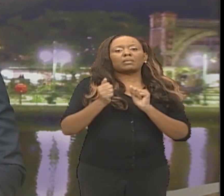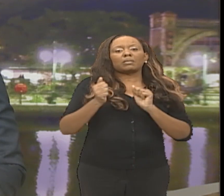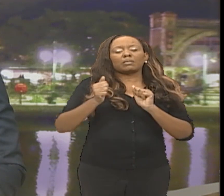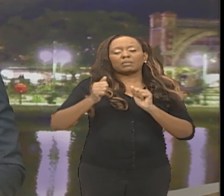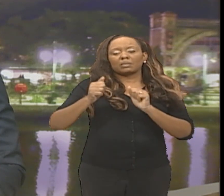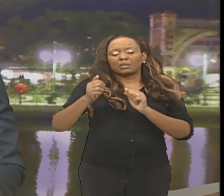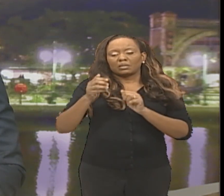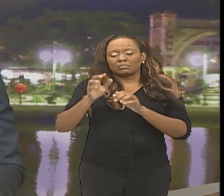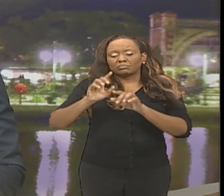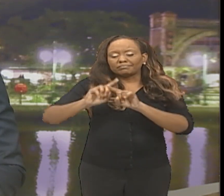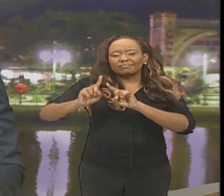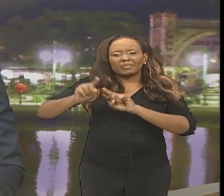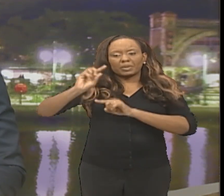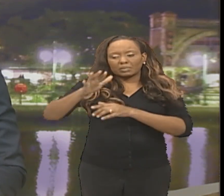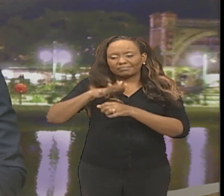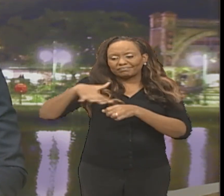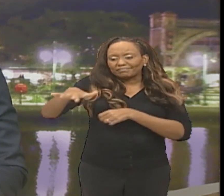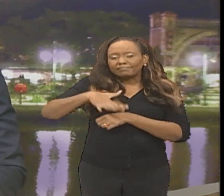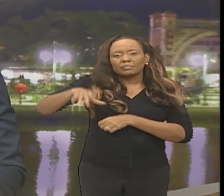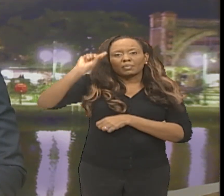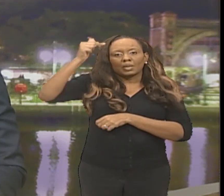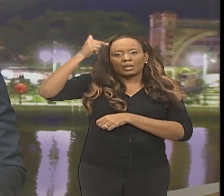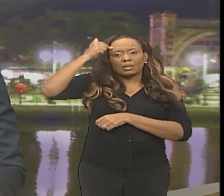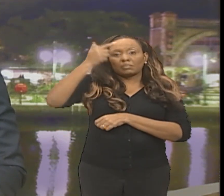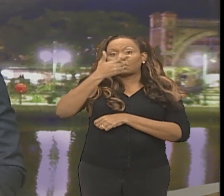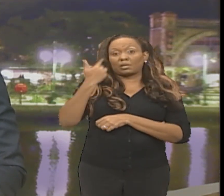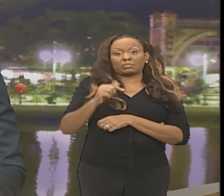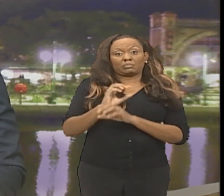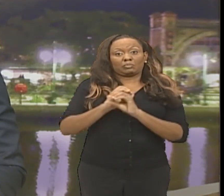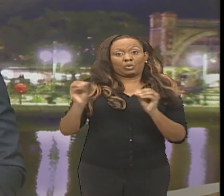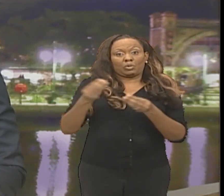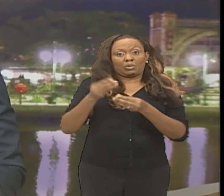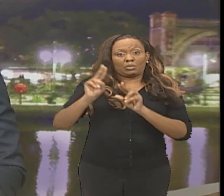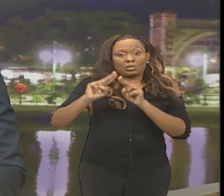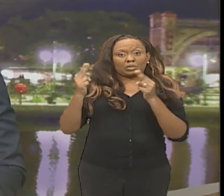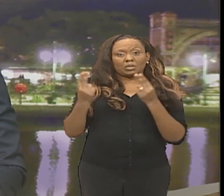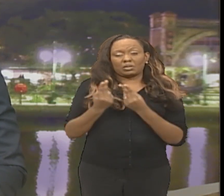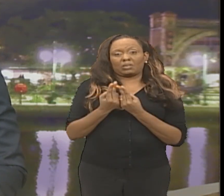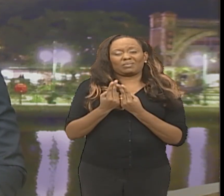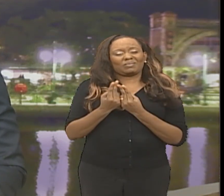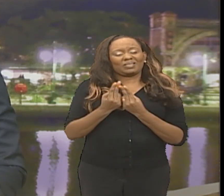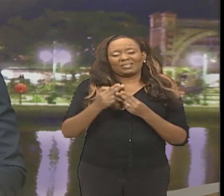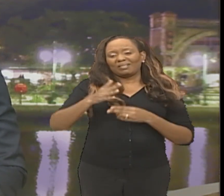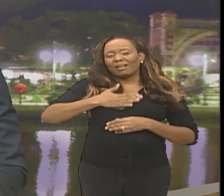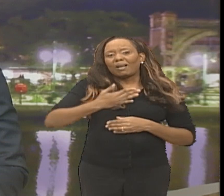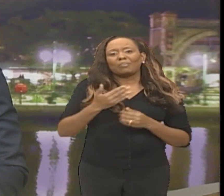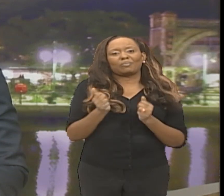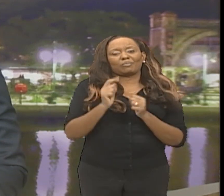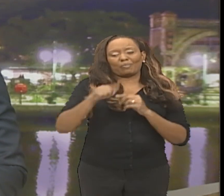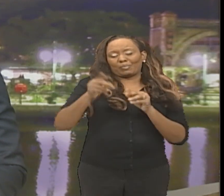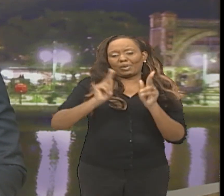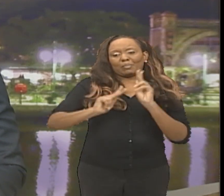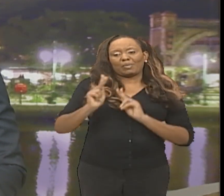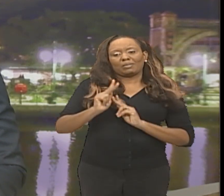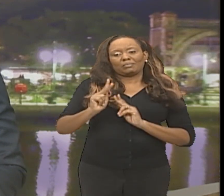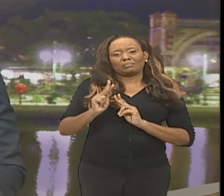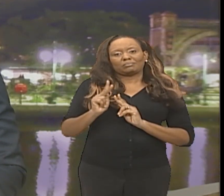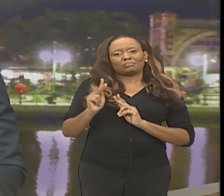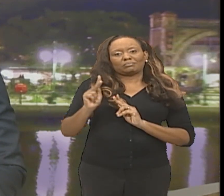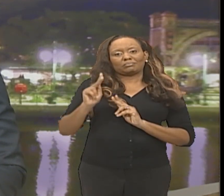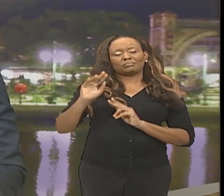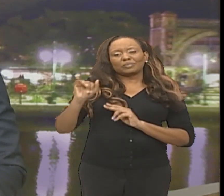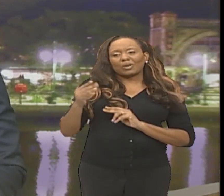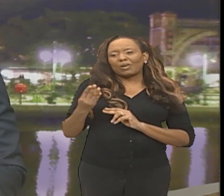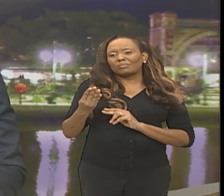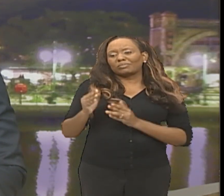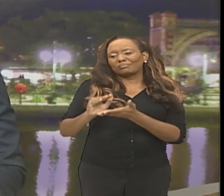discussion remain an area of concern, as no trade union will ever be comfortable with job losses. Mr. O'Neill highlighted